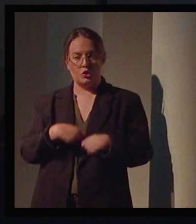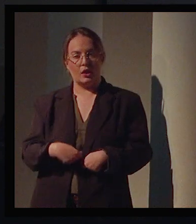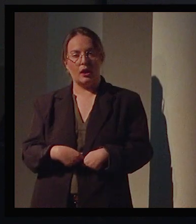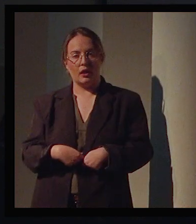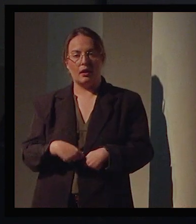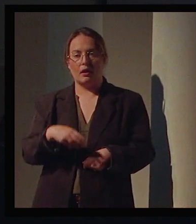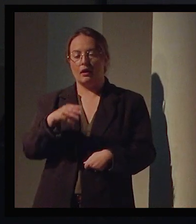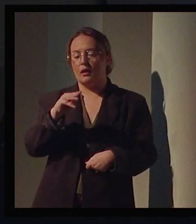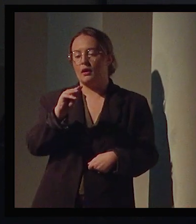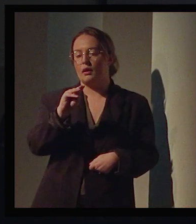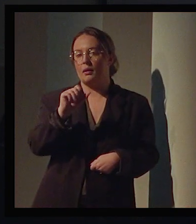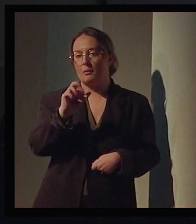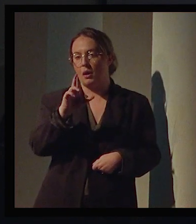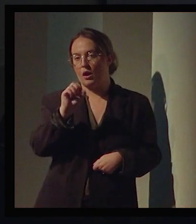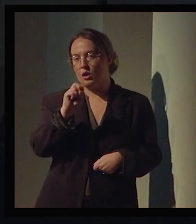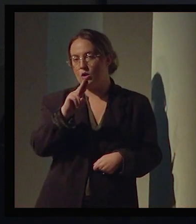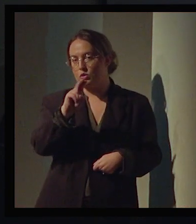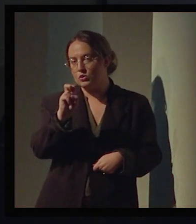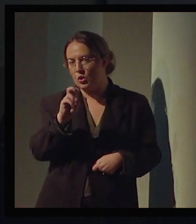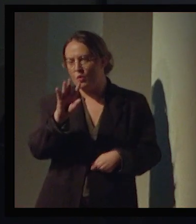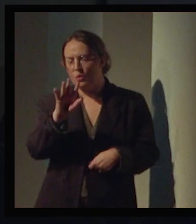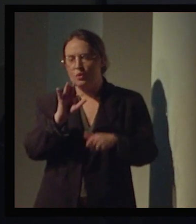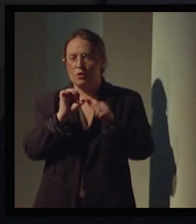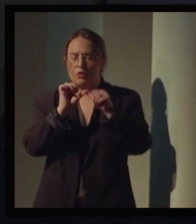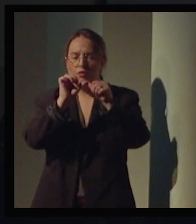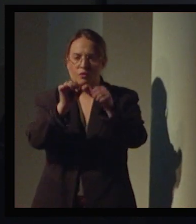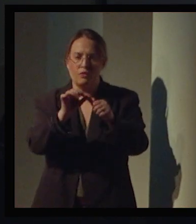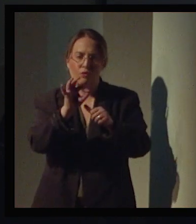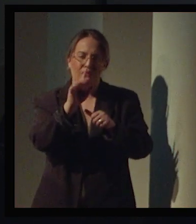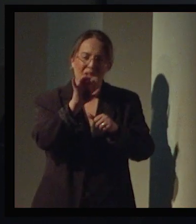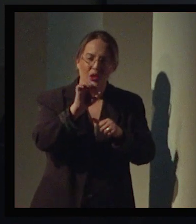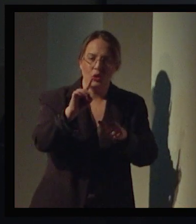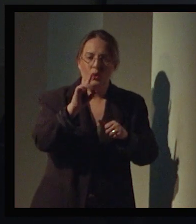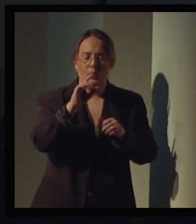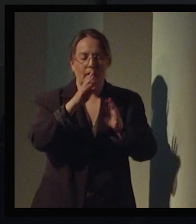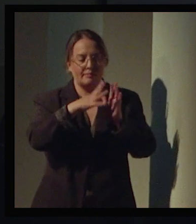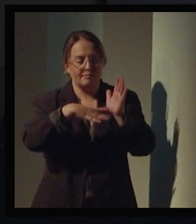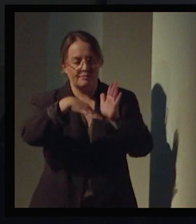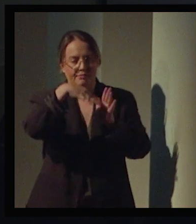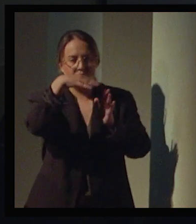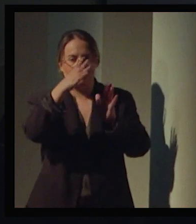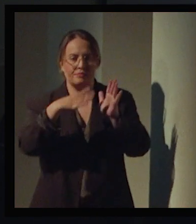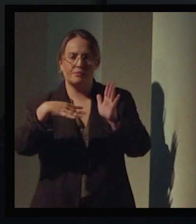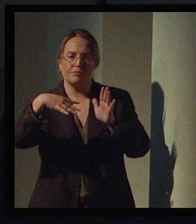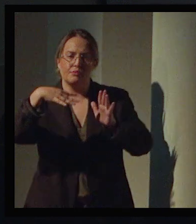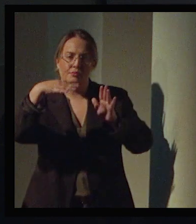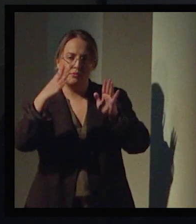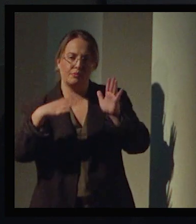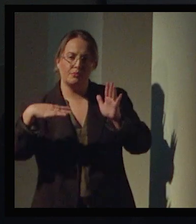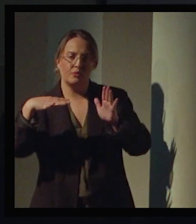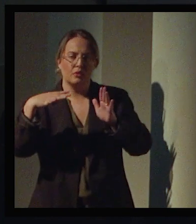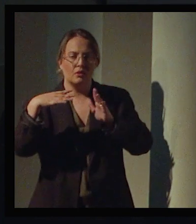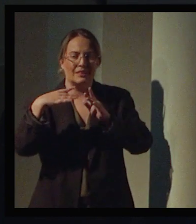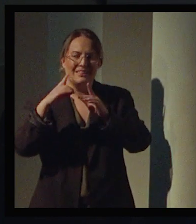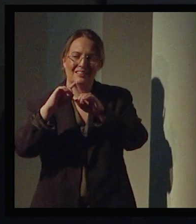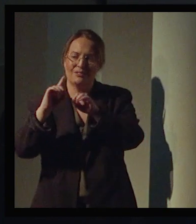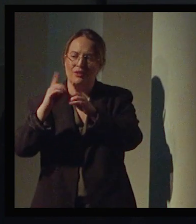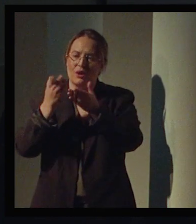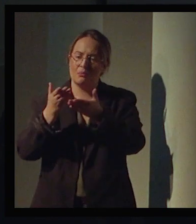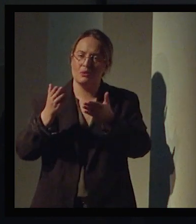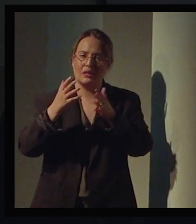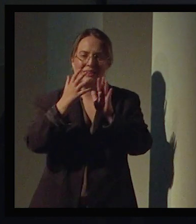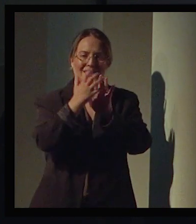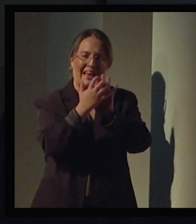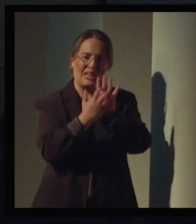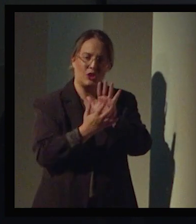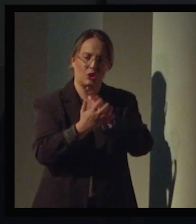Morisot's fluid, unblended brushstrokes foreground, again, the materiality of paint, with all the different objects and textures